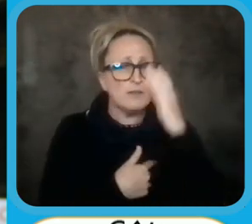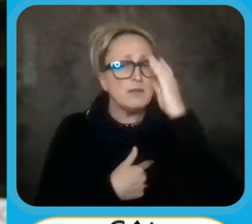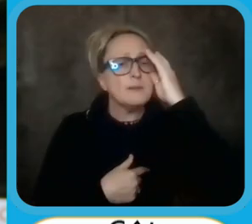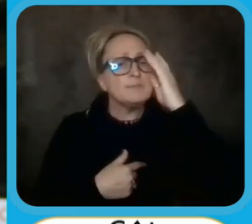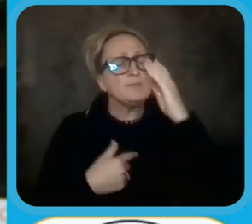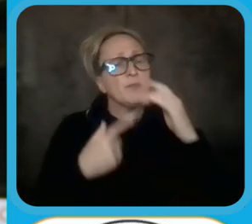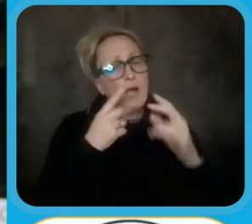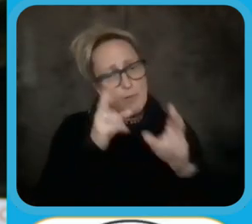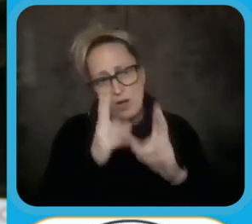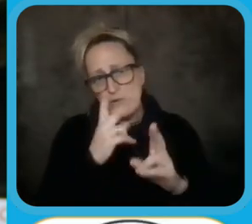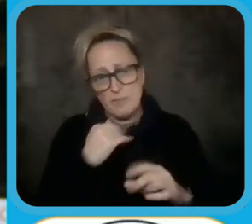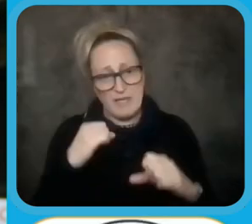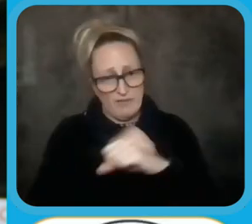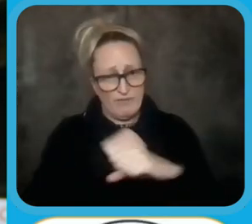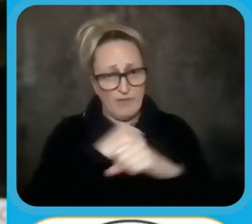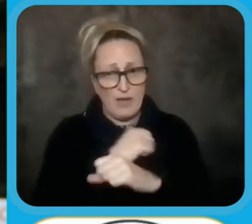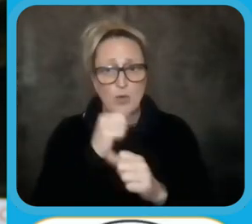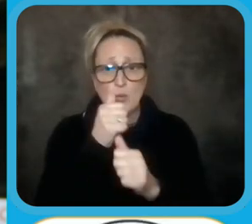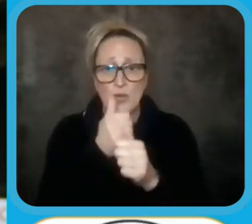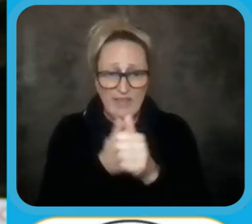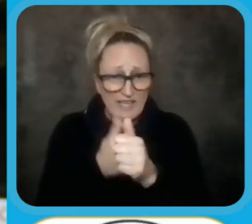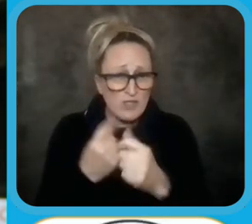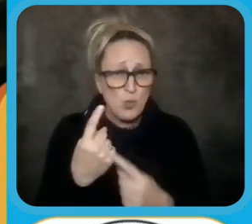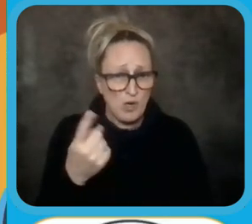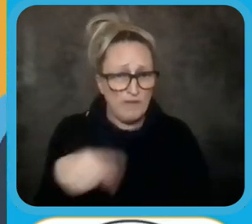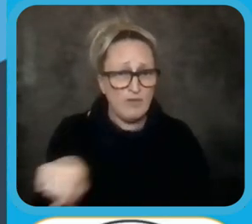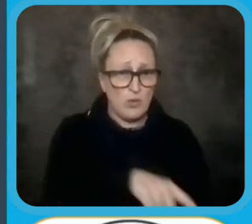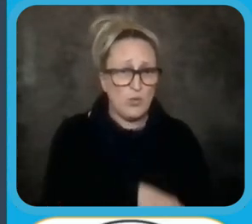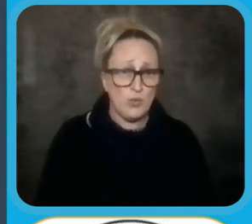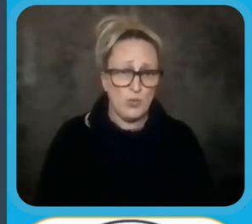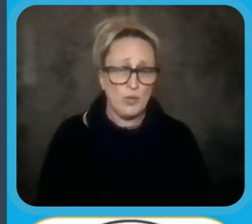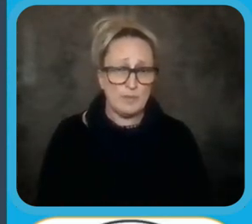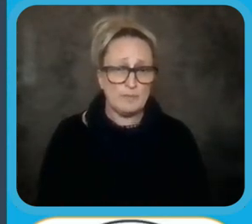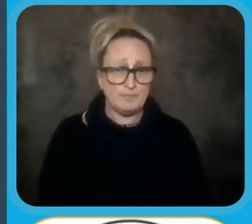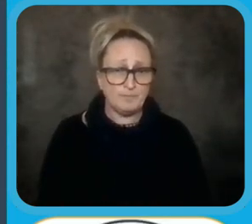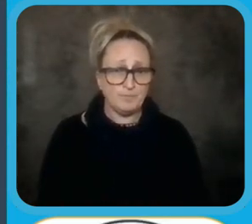to be in this fight with each and every one of you.